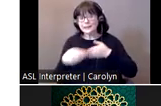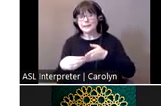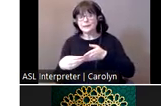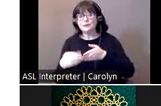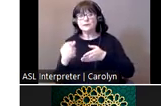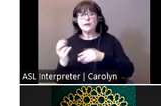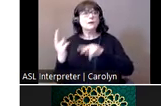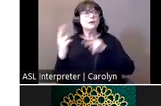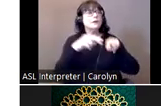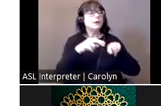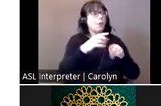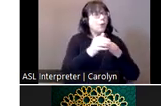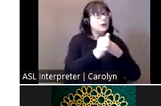leaders.